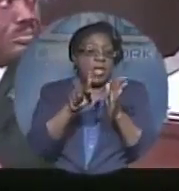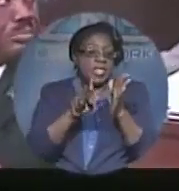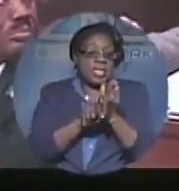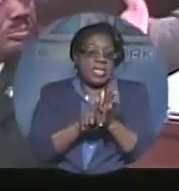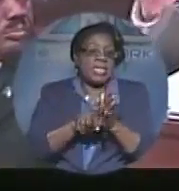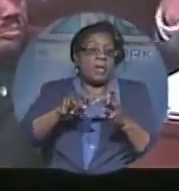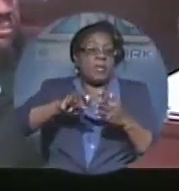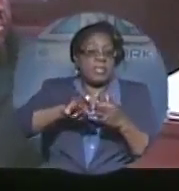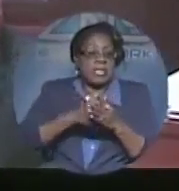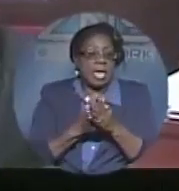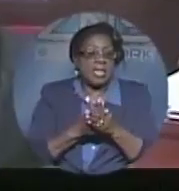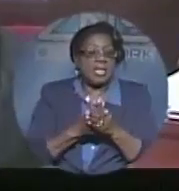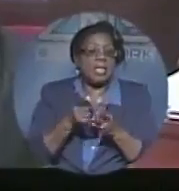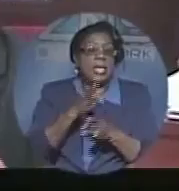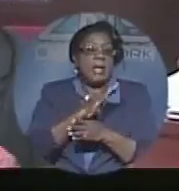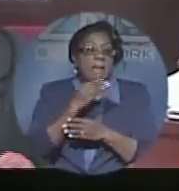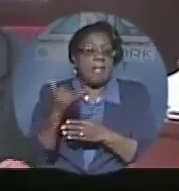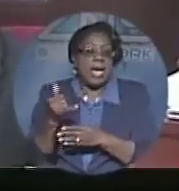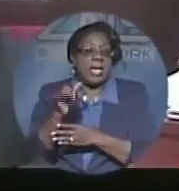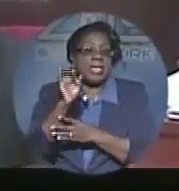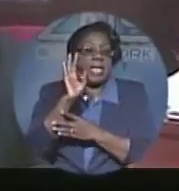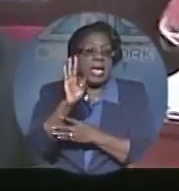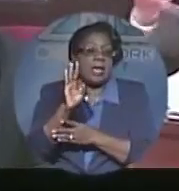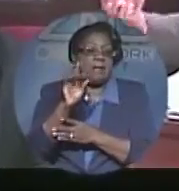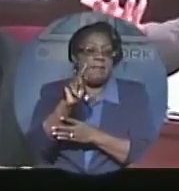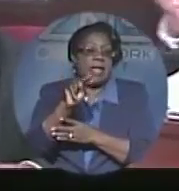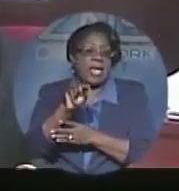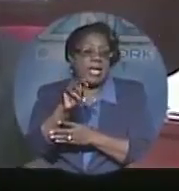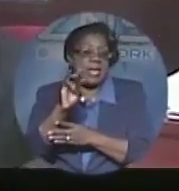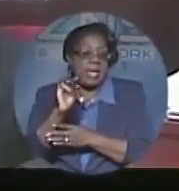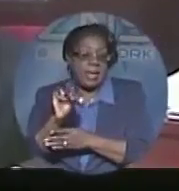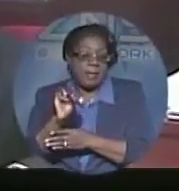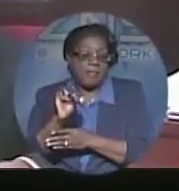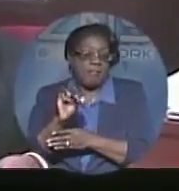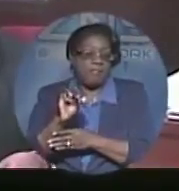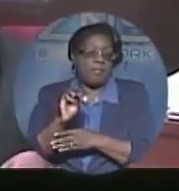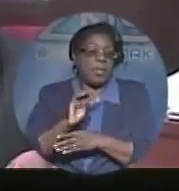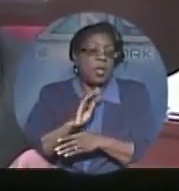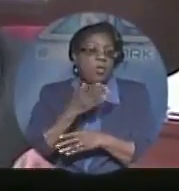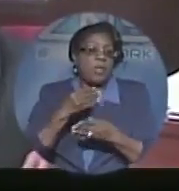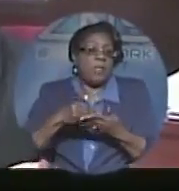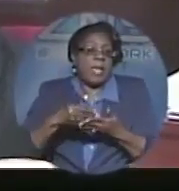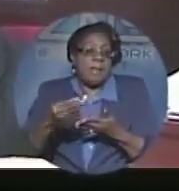FNM, to please pay back the money, reimburse the Ministry of Housing.